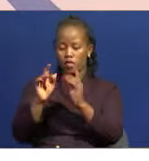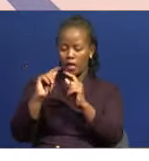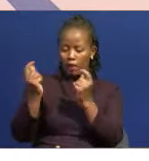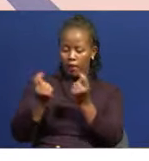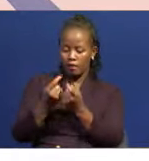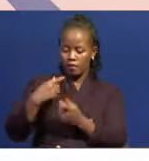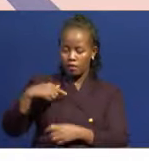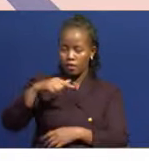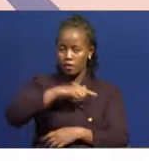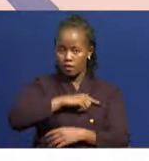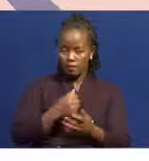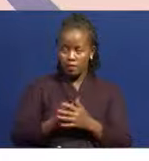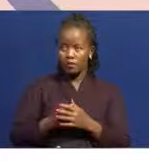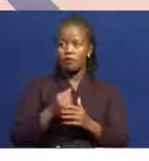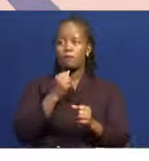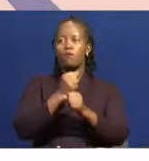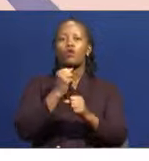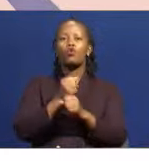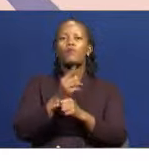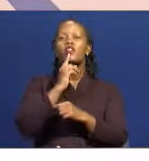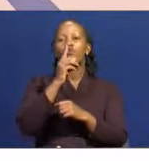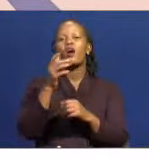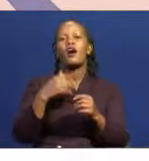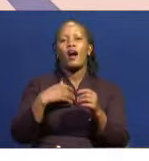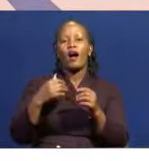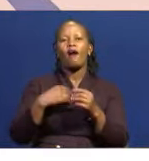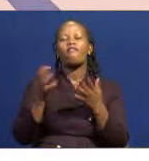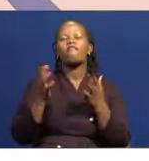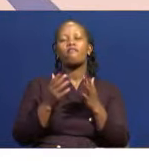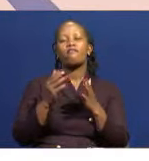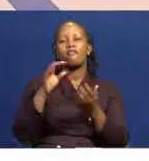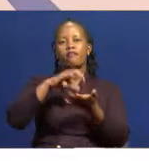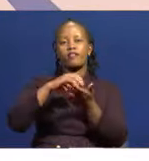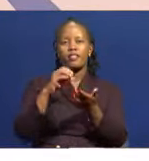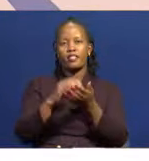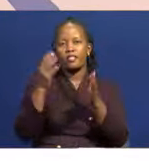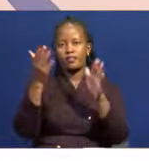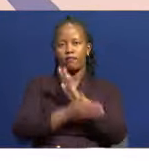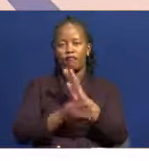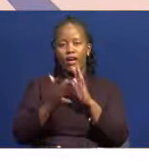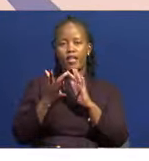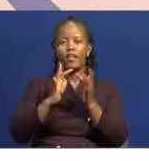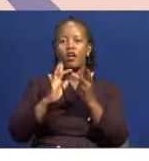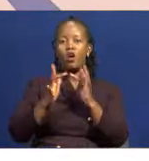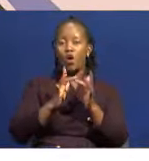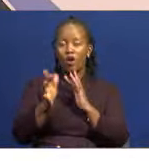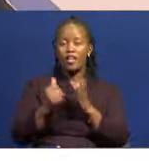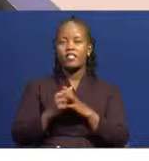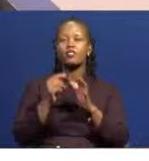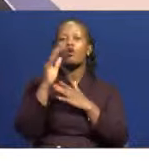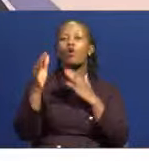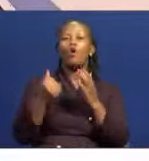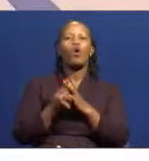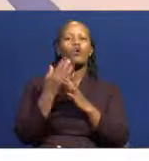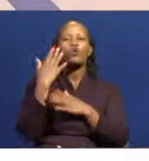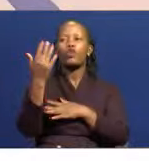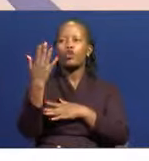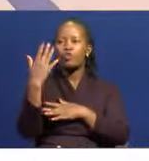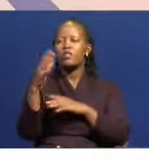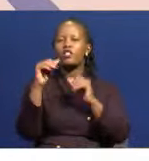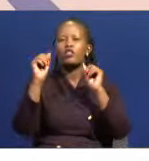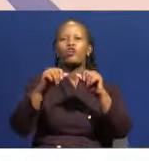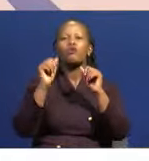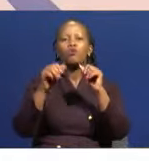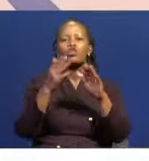to see to it that we have e-filing, that Kenyans can file their documents in court